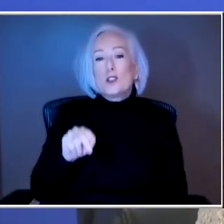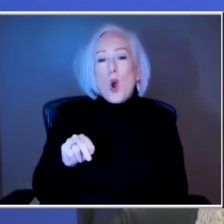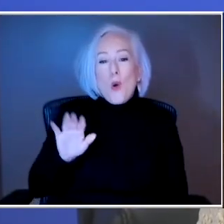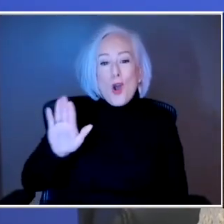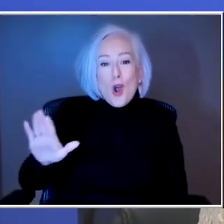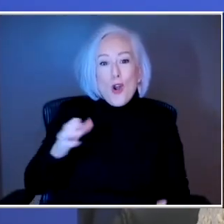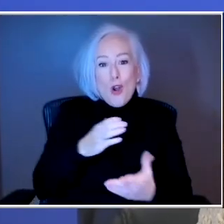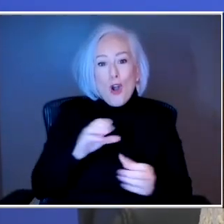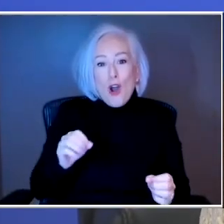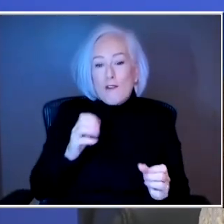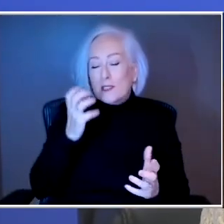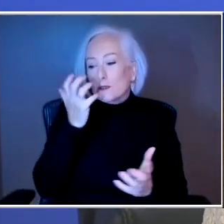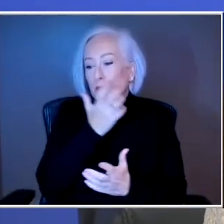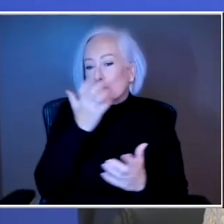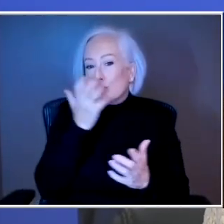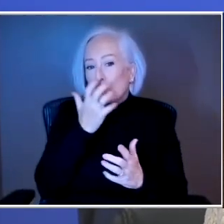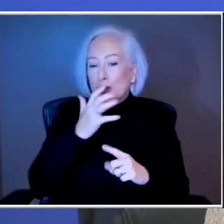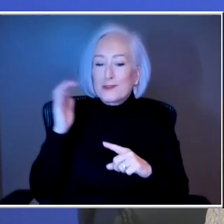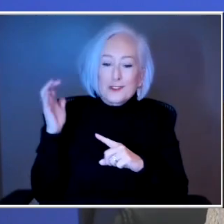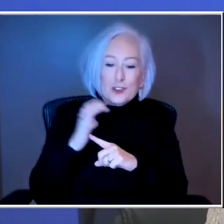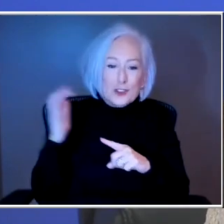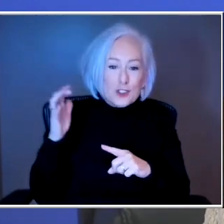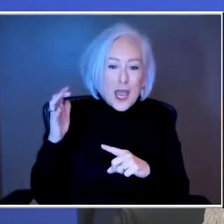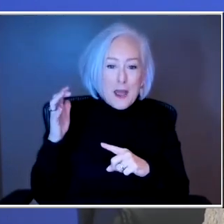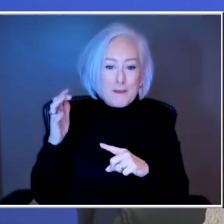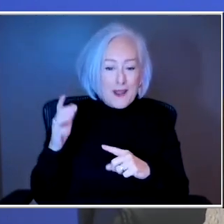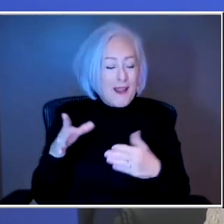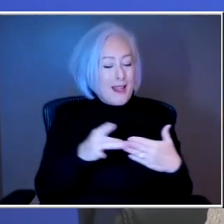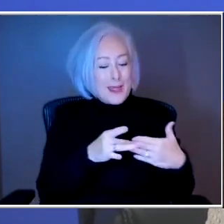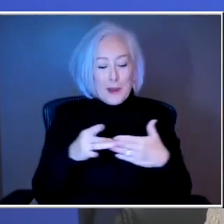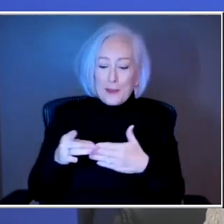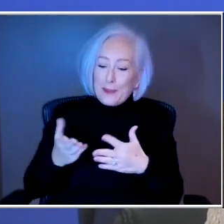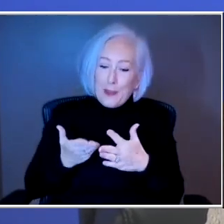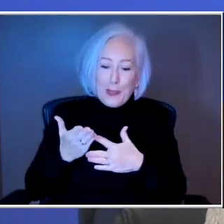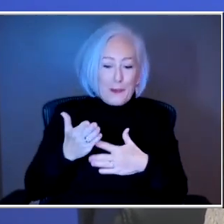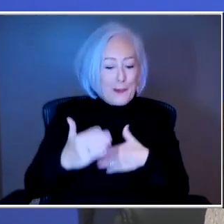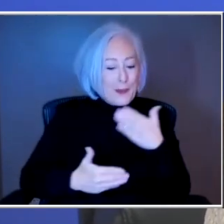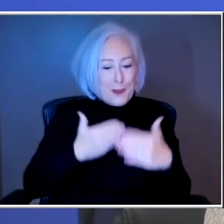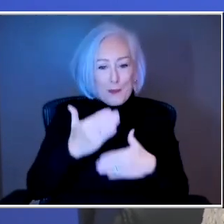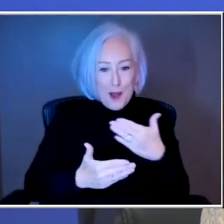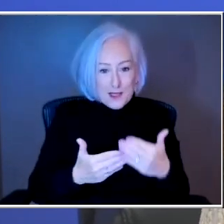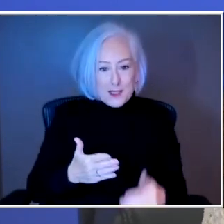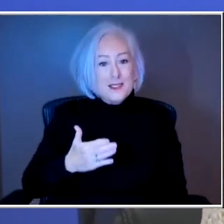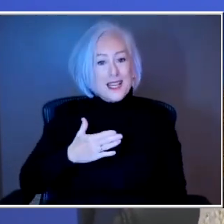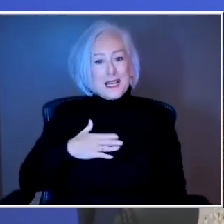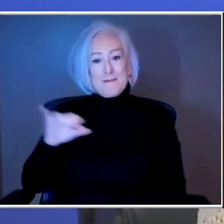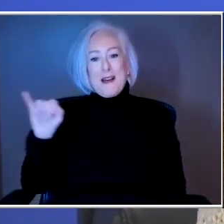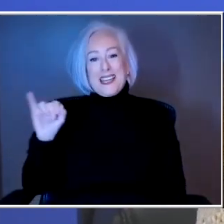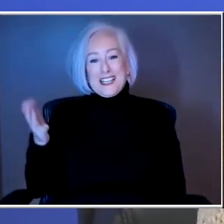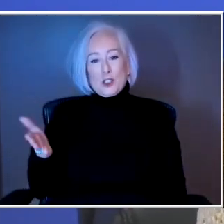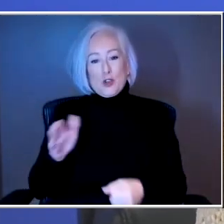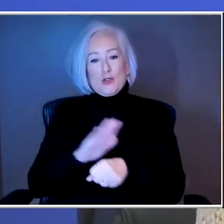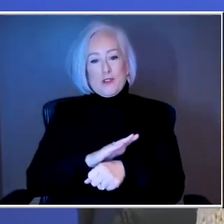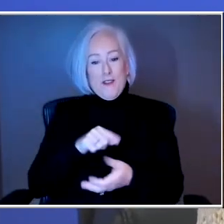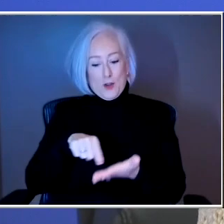they literally held my hand through the whole process, and my insurance did cover. But there had to be